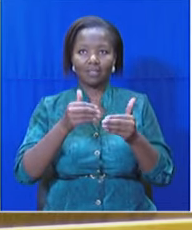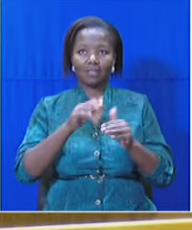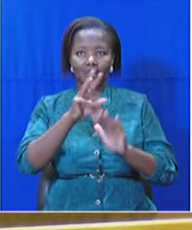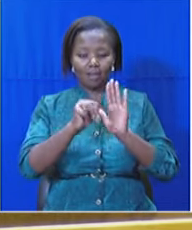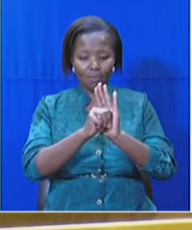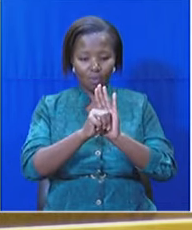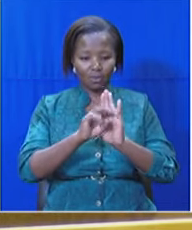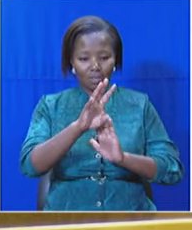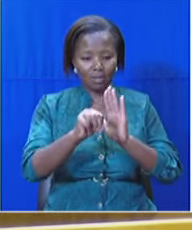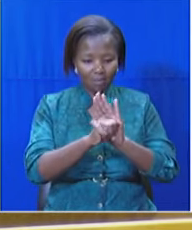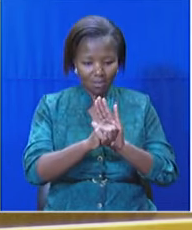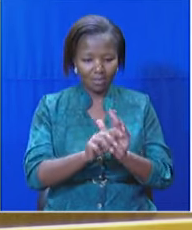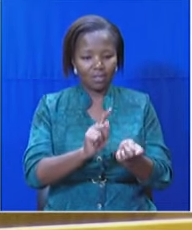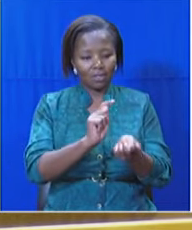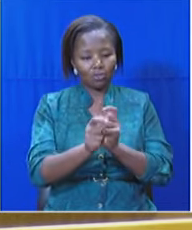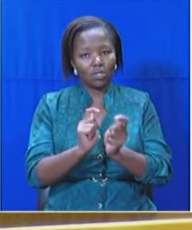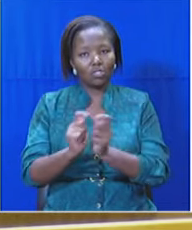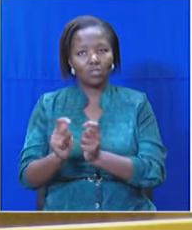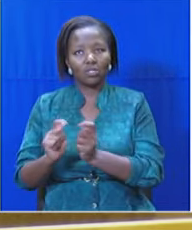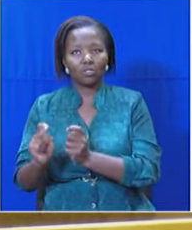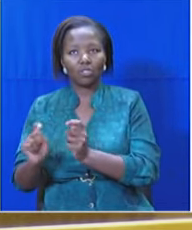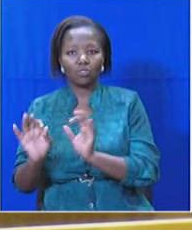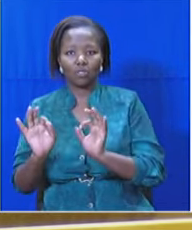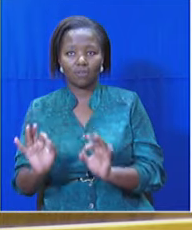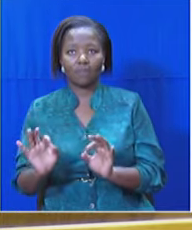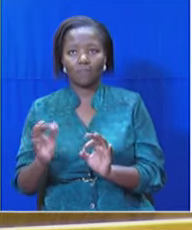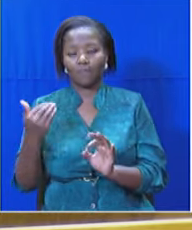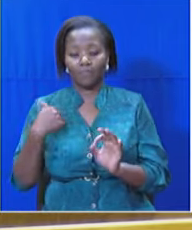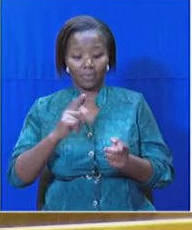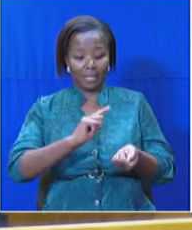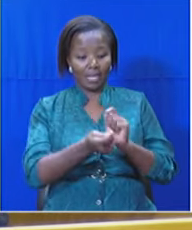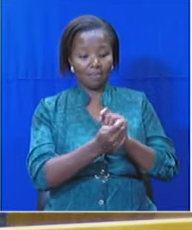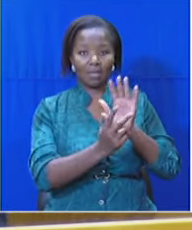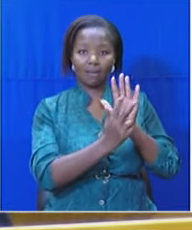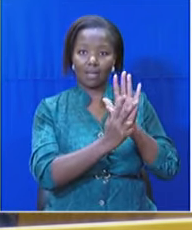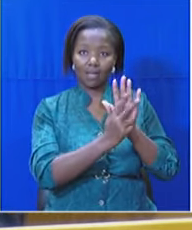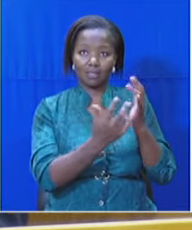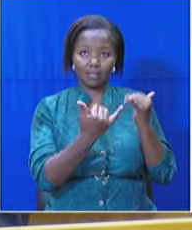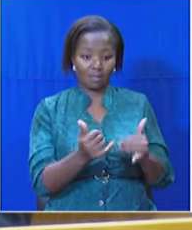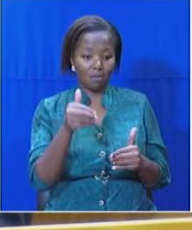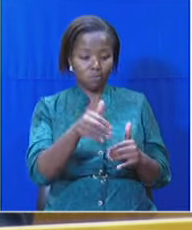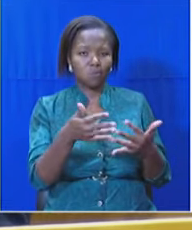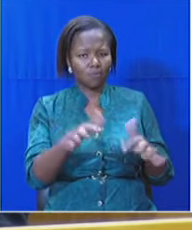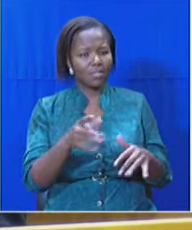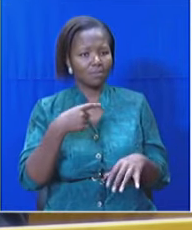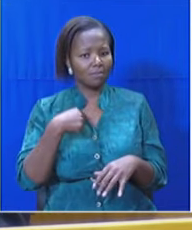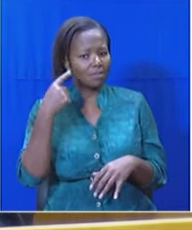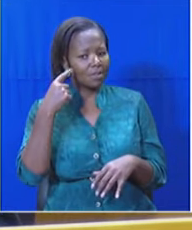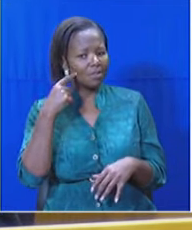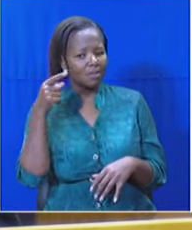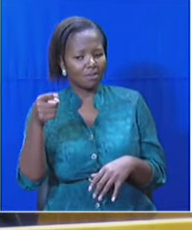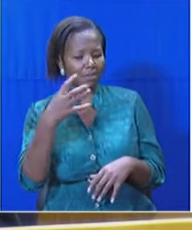then. Shintsha ama amendment act ayeza amaningi. Kodwa ngokuzwile namhlanje minister ngithanda ukukuhalalisela